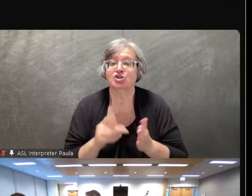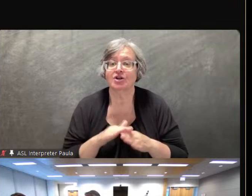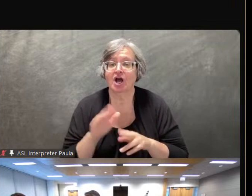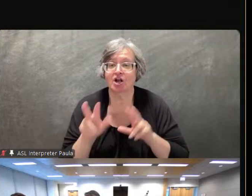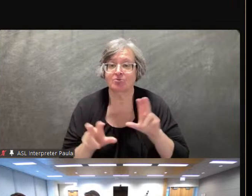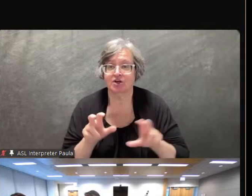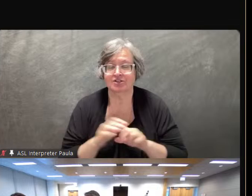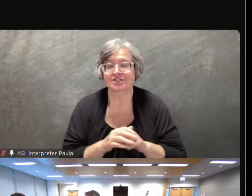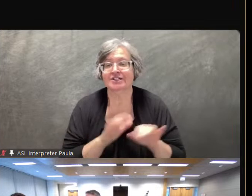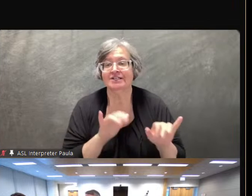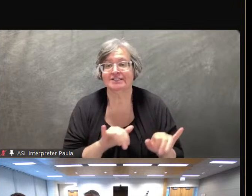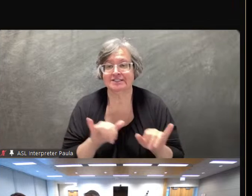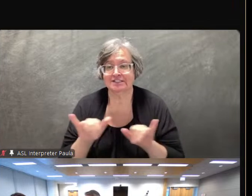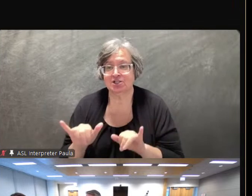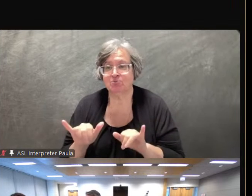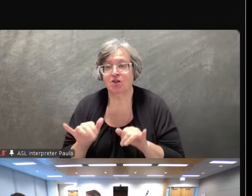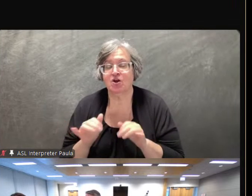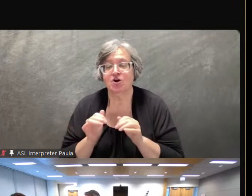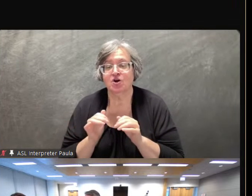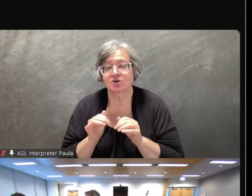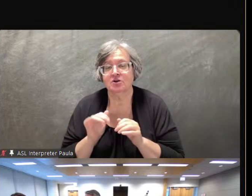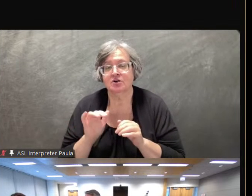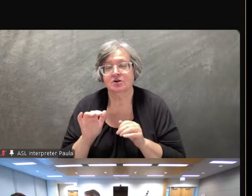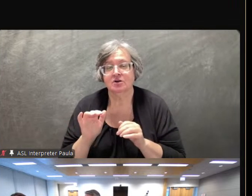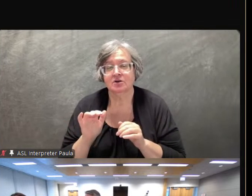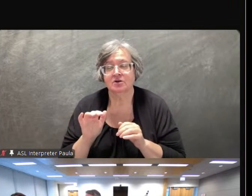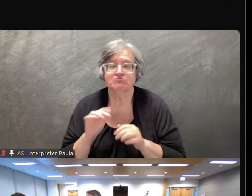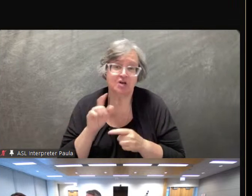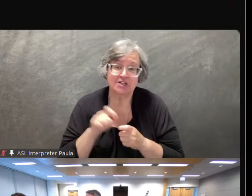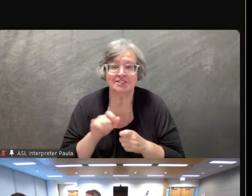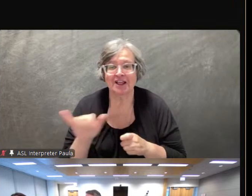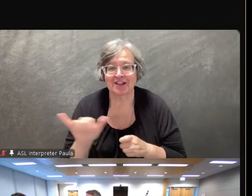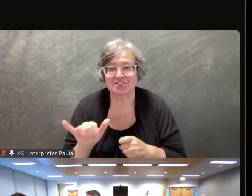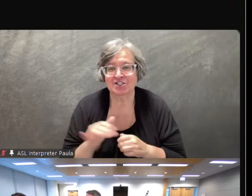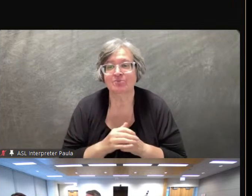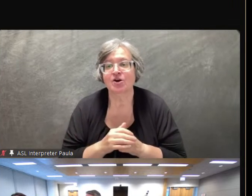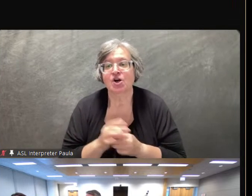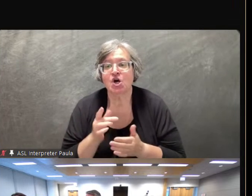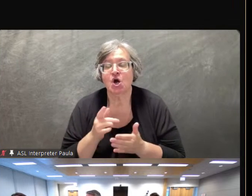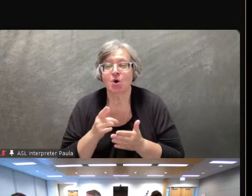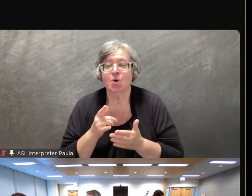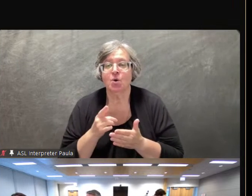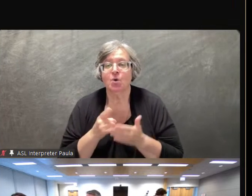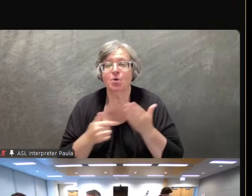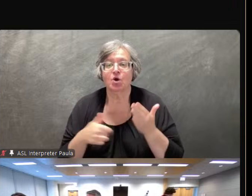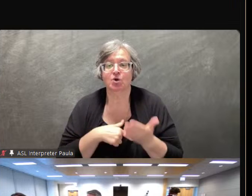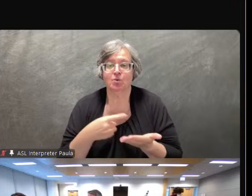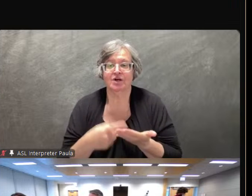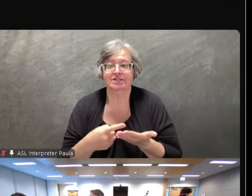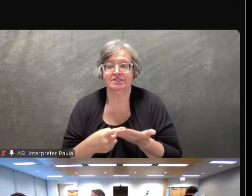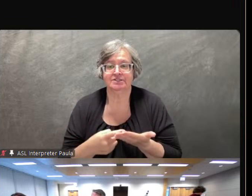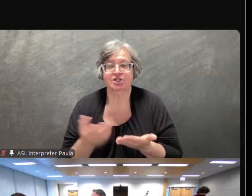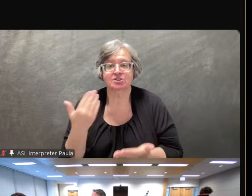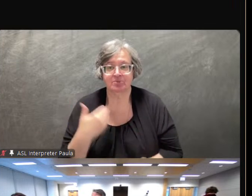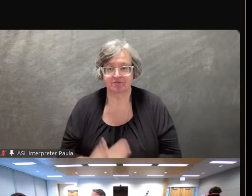Very similar, actually, about exactly the same than what we were discussing